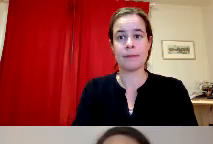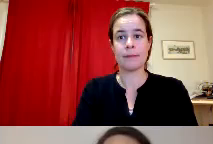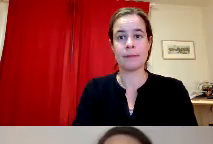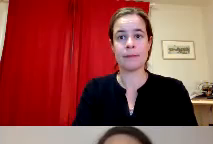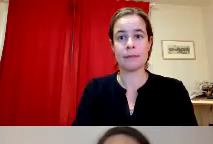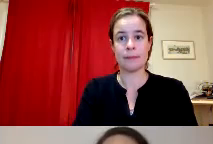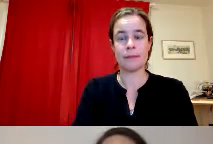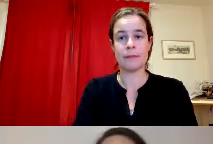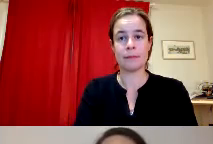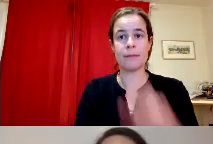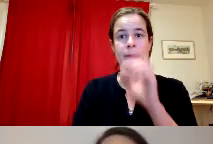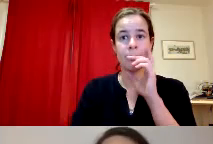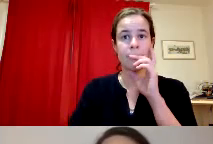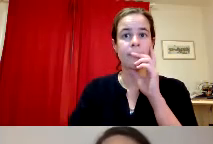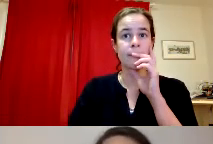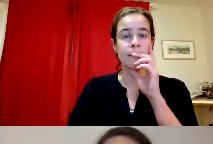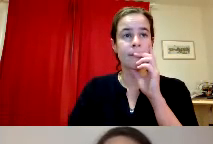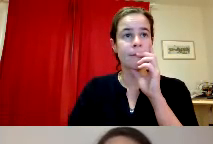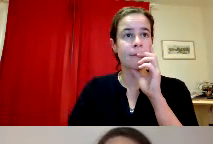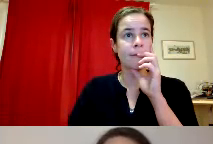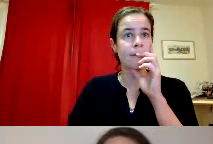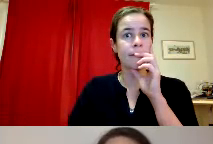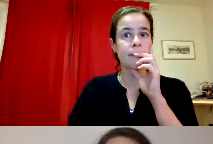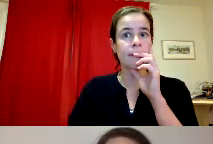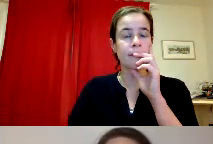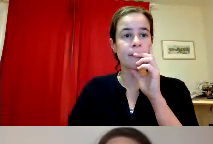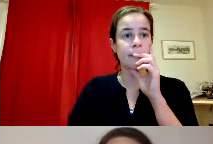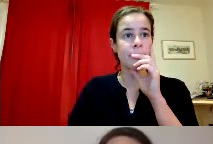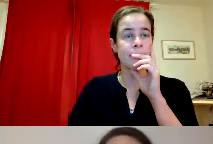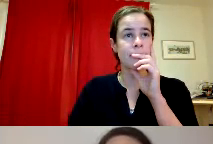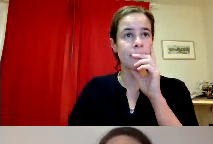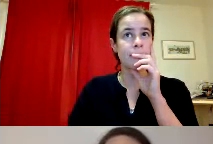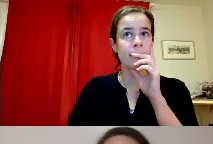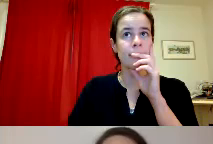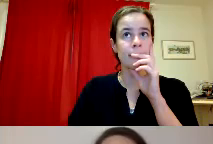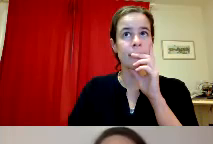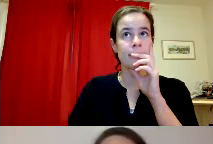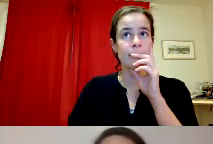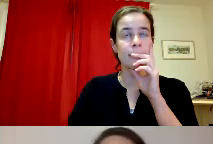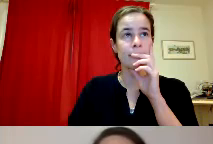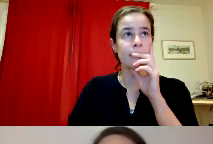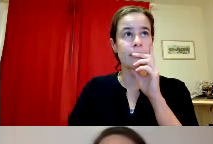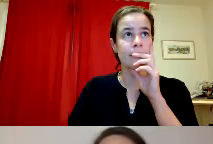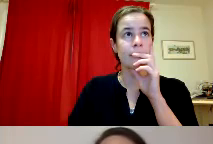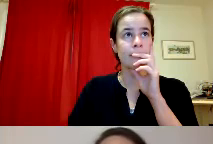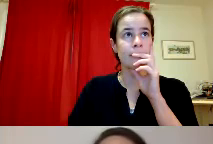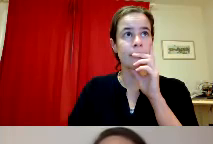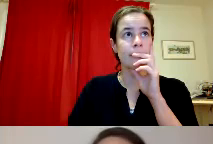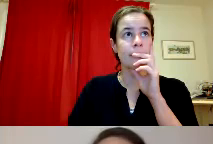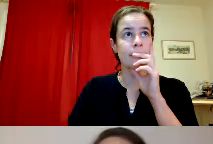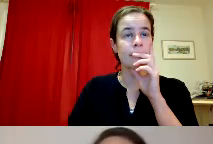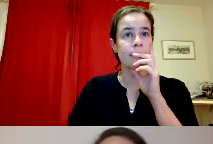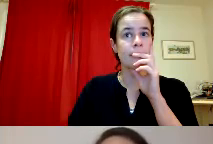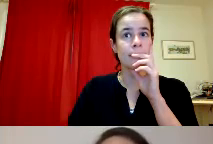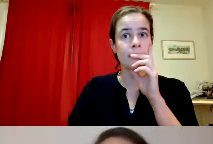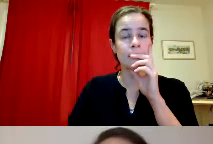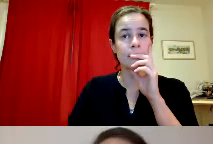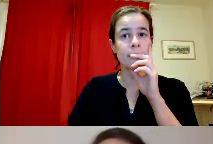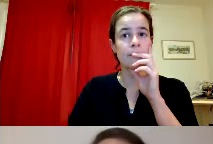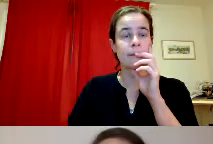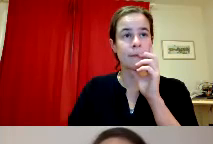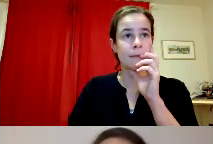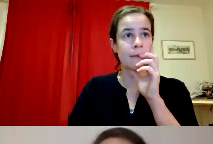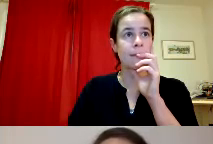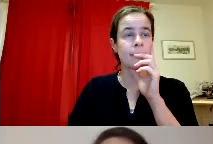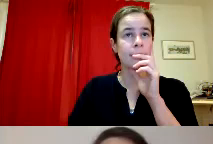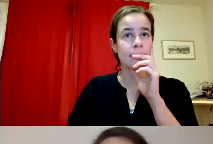perceived stress. And 77% of our participants were experiencing moderate perceived stress. Interestingly, there were no